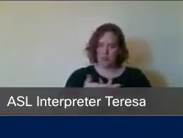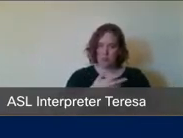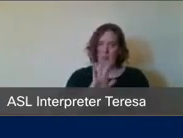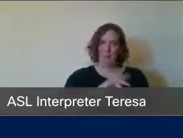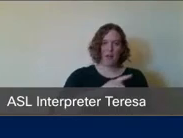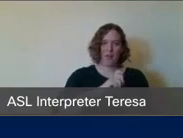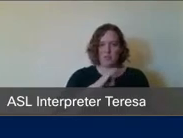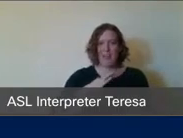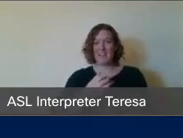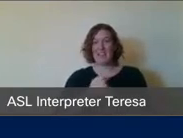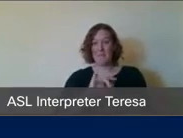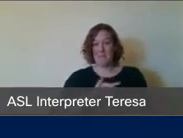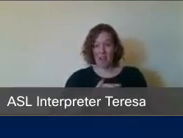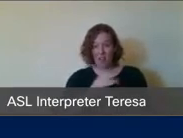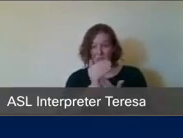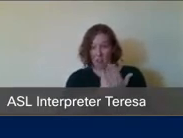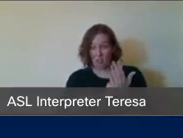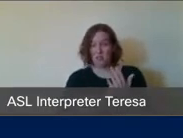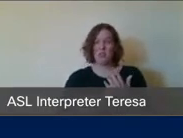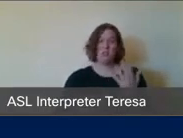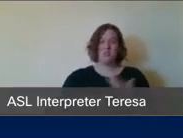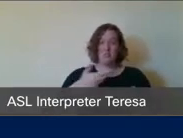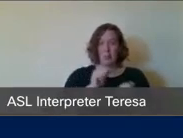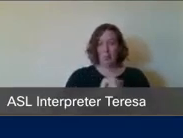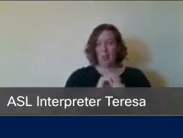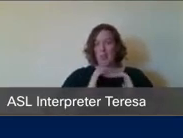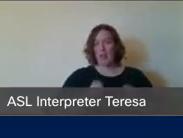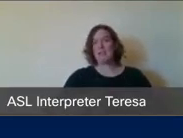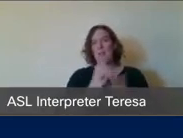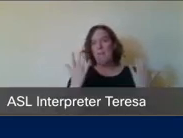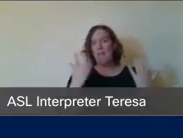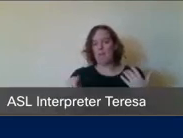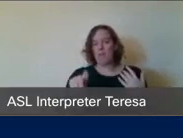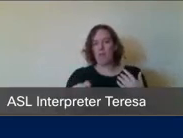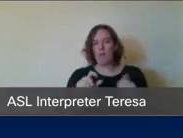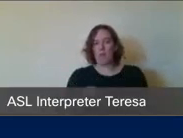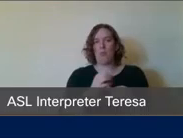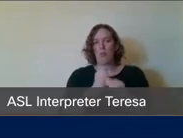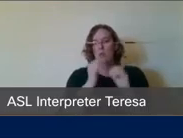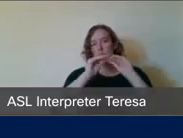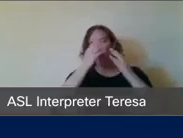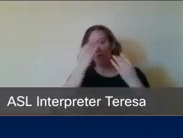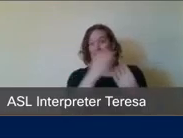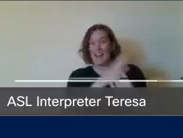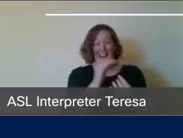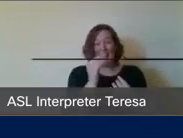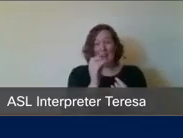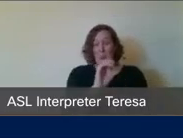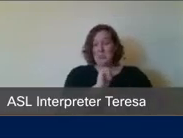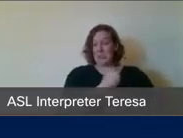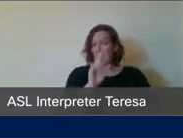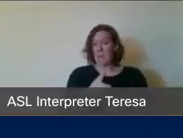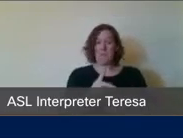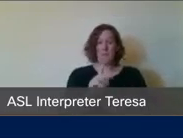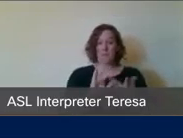medical records, engage clients to the extent that they would need to get further information and or set up virtual CEs.